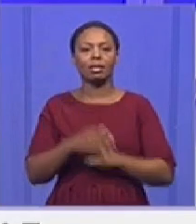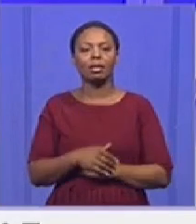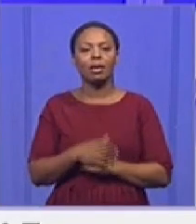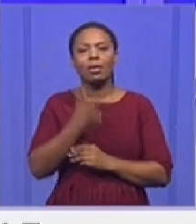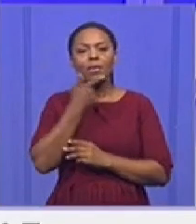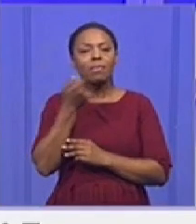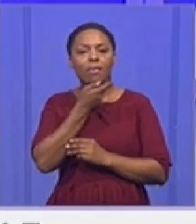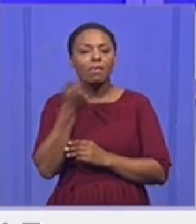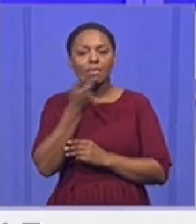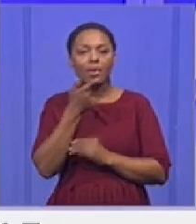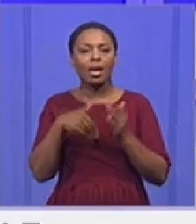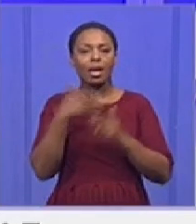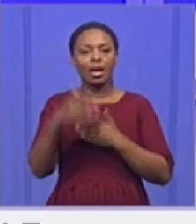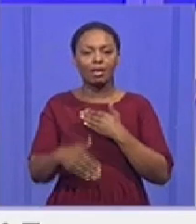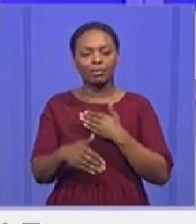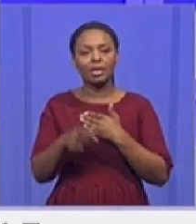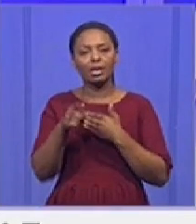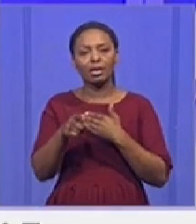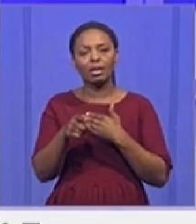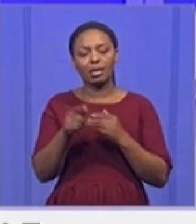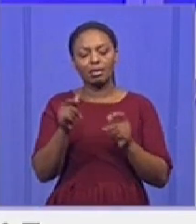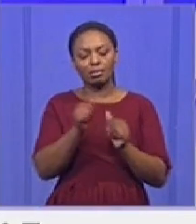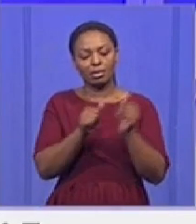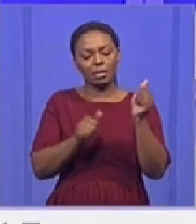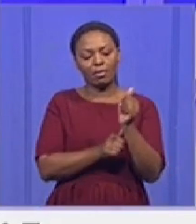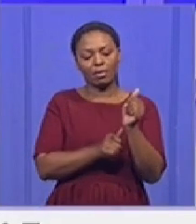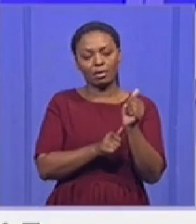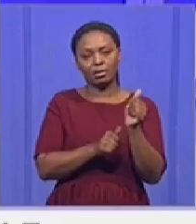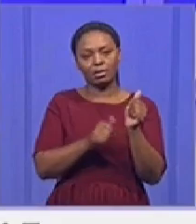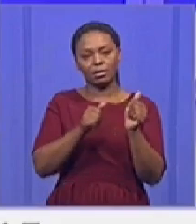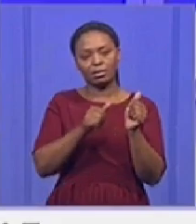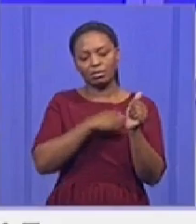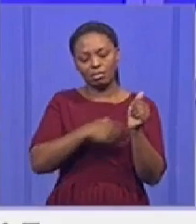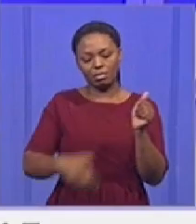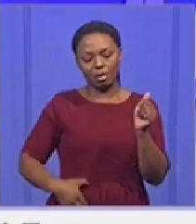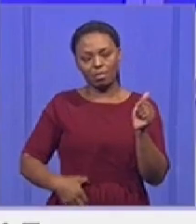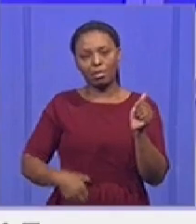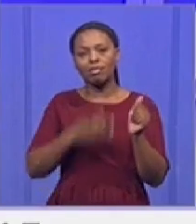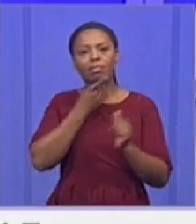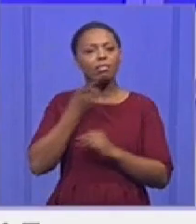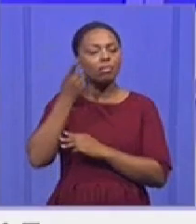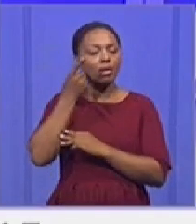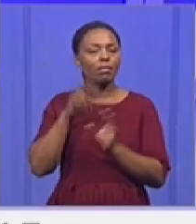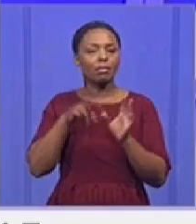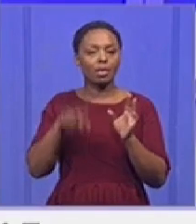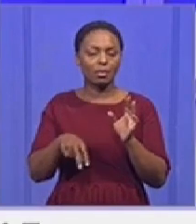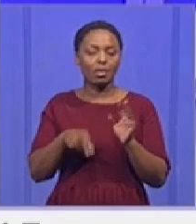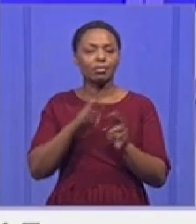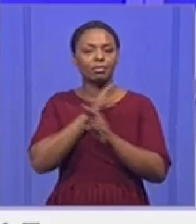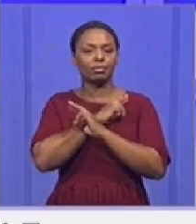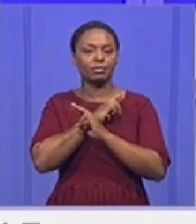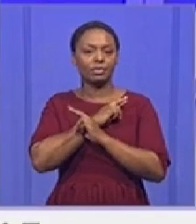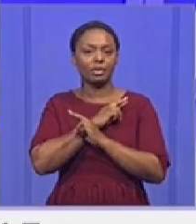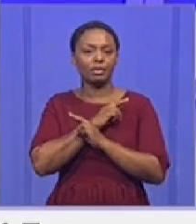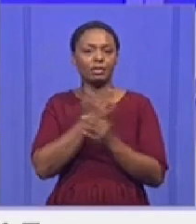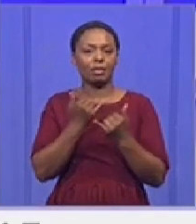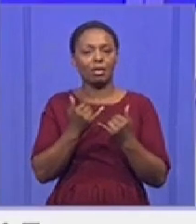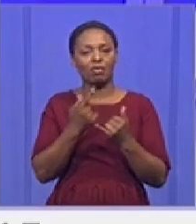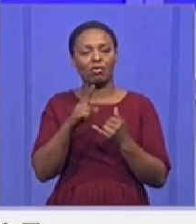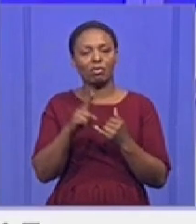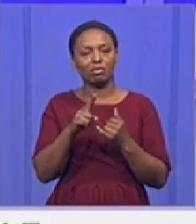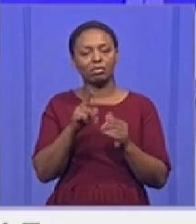fela morago ga gore David Mabuza le bogetiro jaaka leloko la palamente le go kutlisa paka ya gagwe jaaka motlatsa moporesidente wa